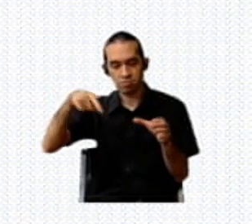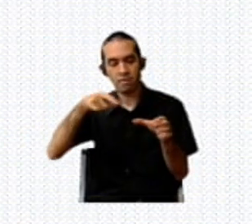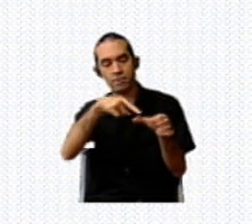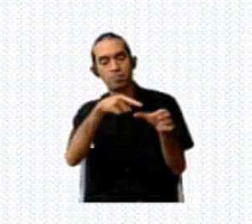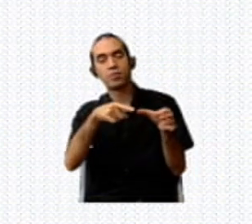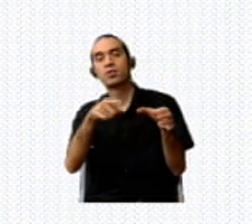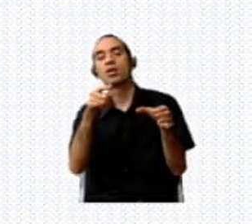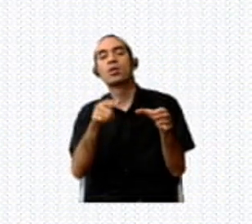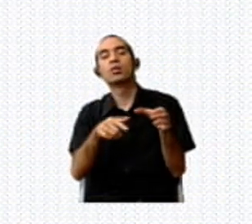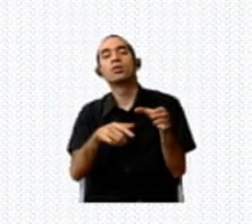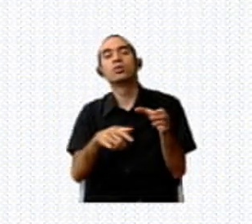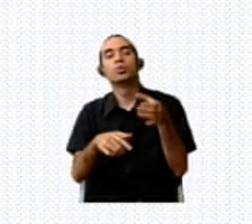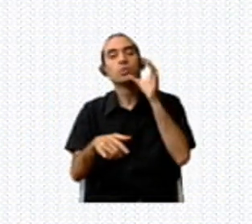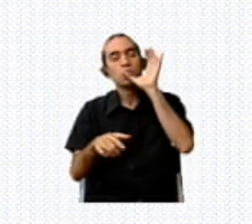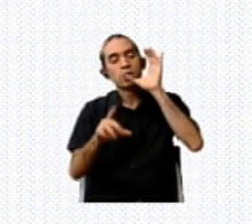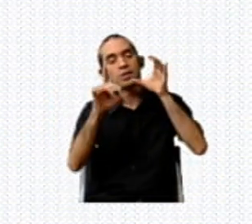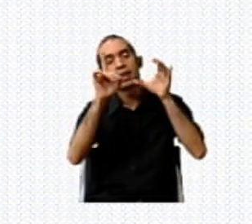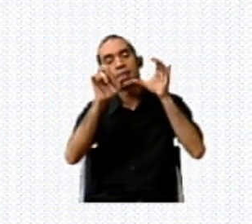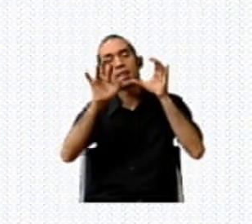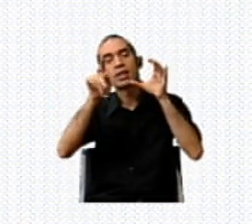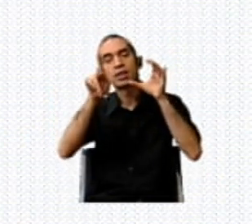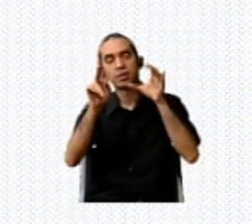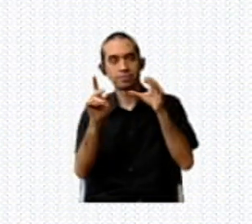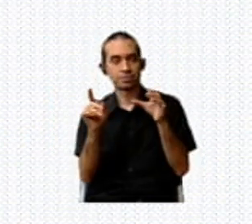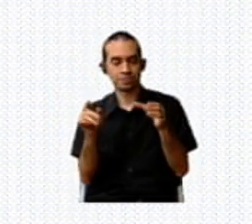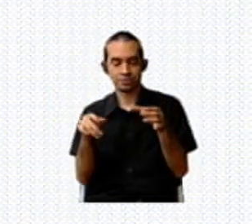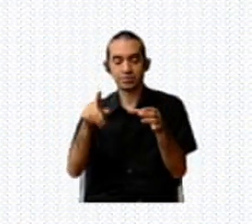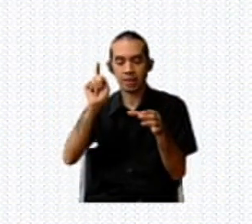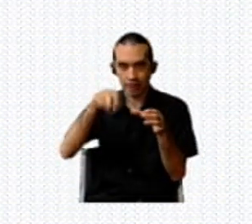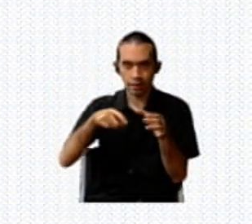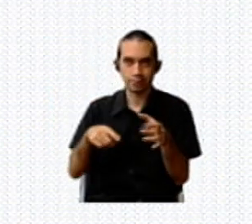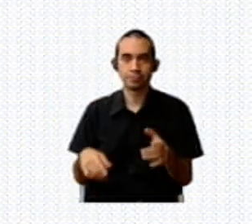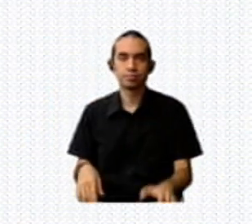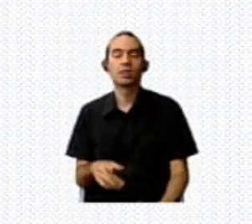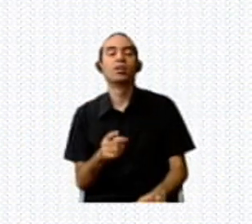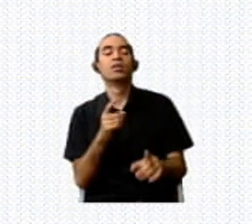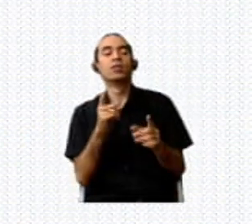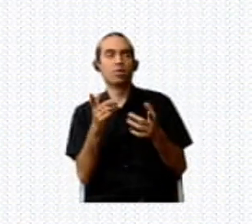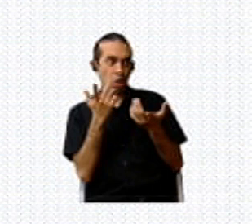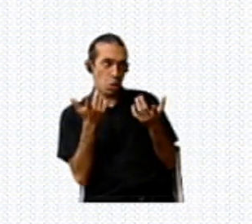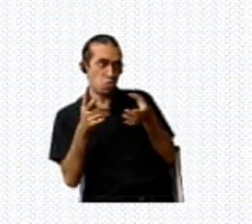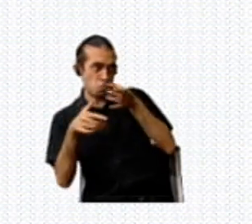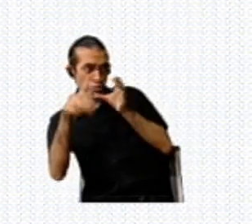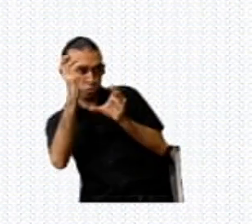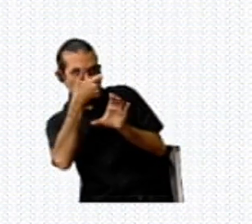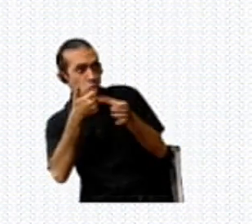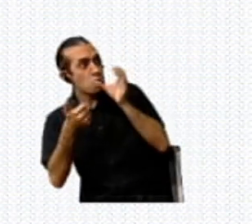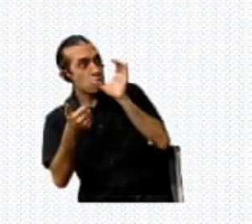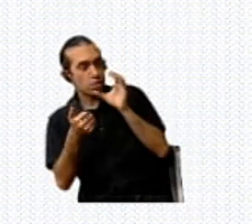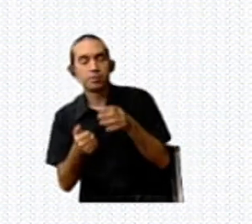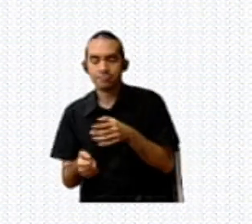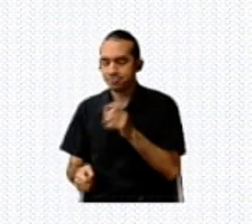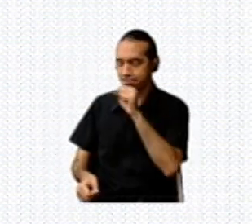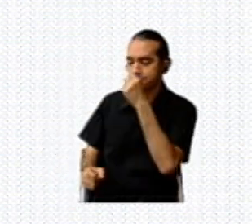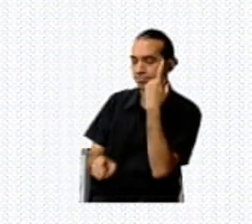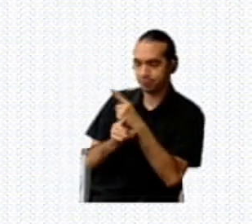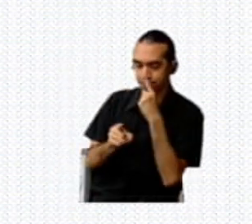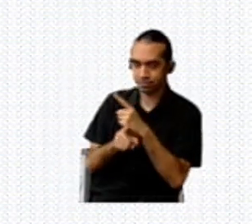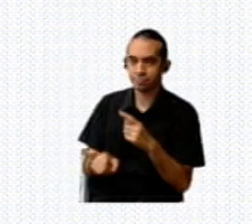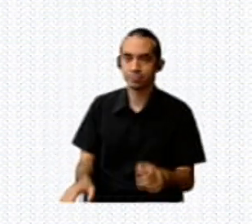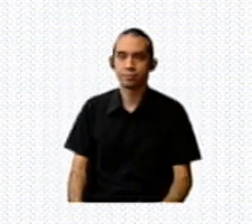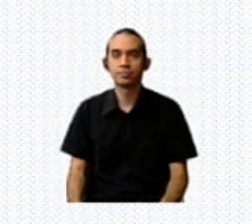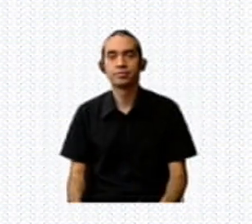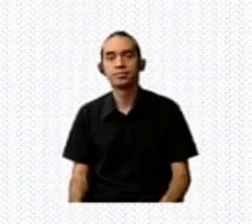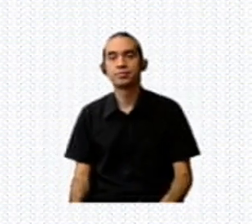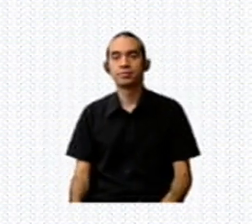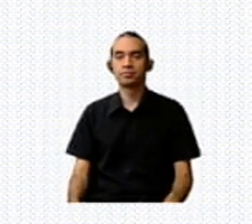drink lemon juice. ¿Jugo de limón? Yes, that's right, lemon juice. Now, Charlie, let's